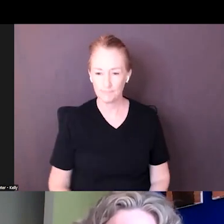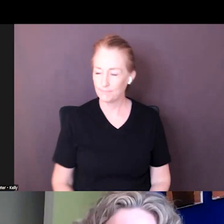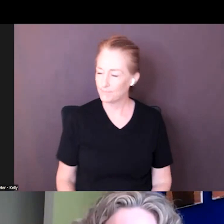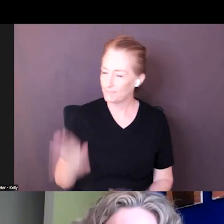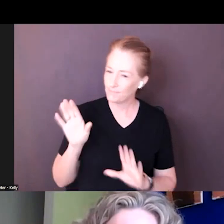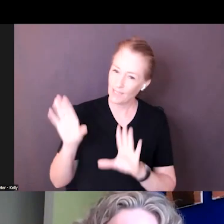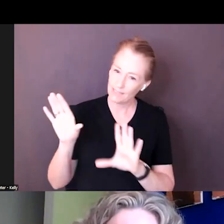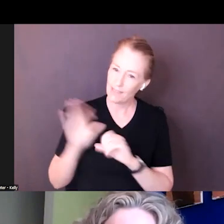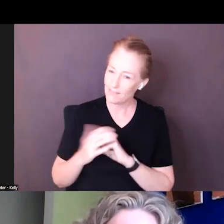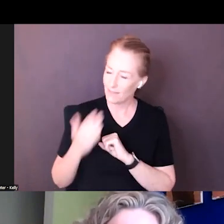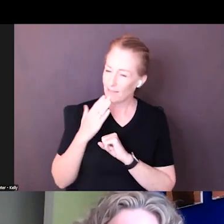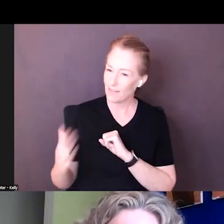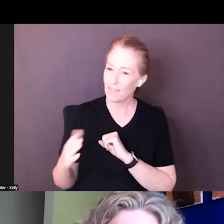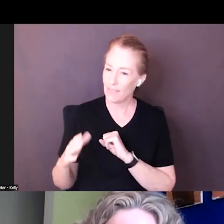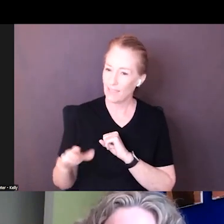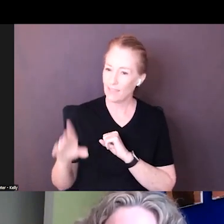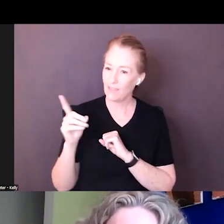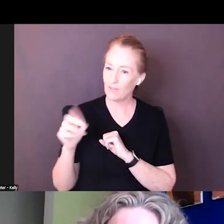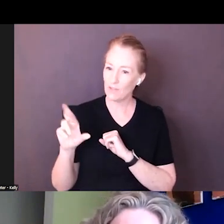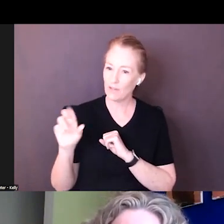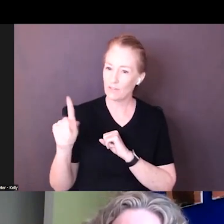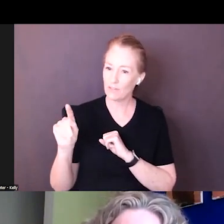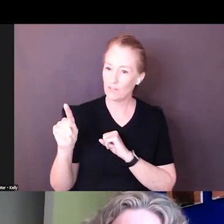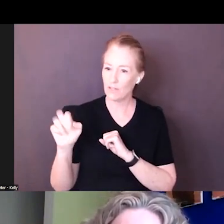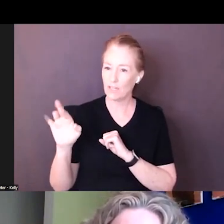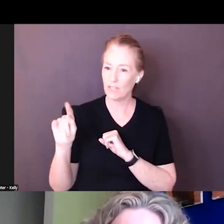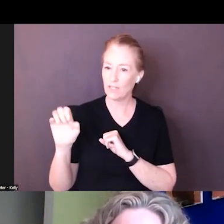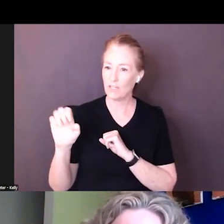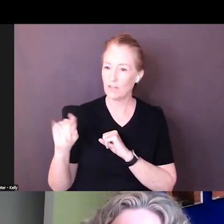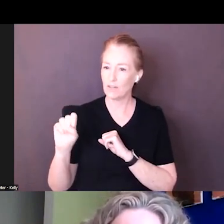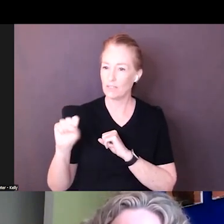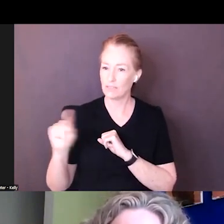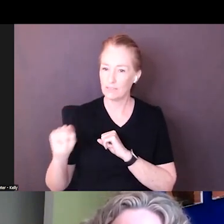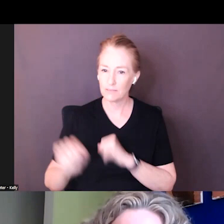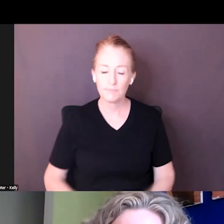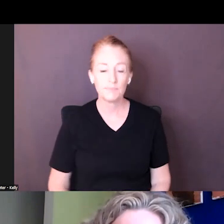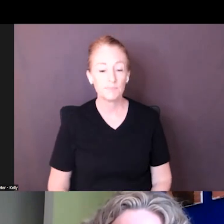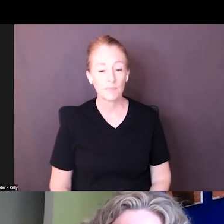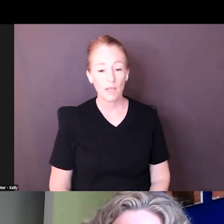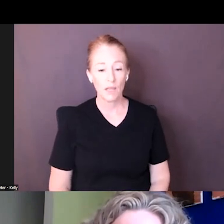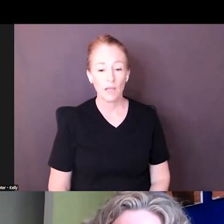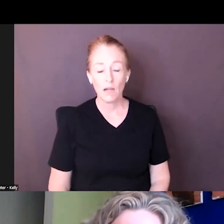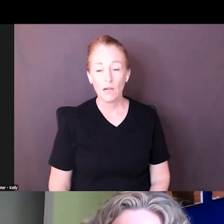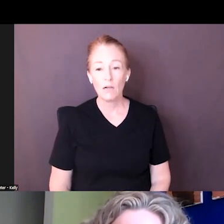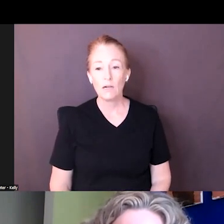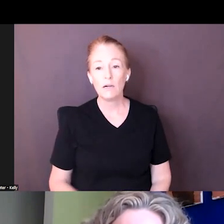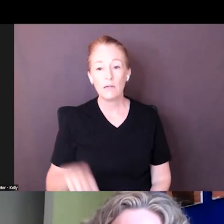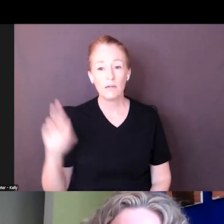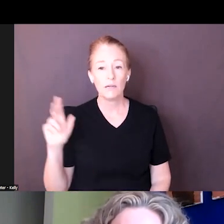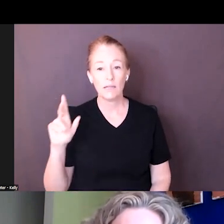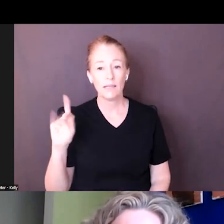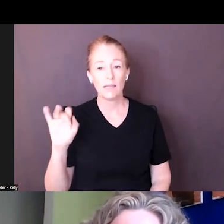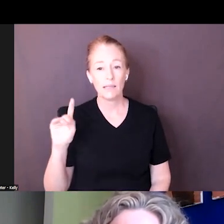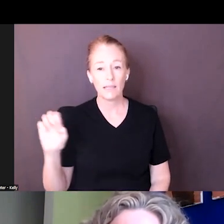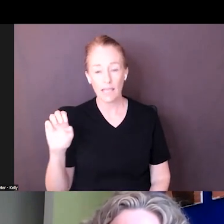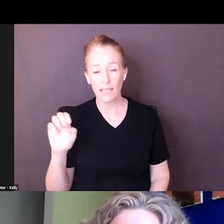Fantastic. Thank you, Dr. Kertesz. And I want to just note that Kate Nicholson said, I